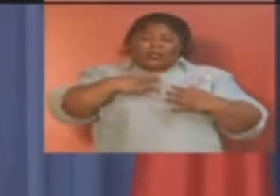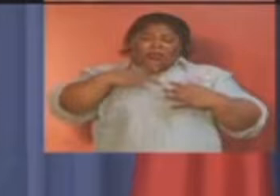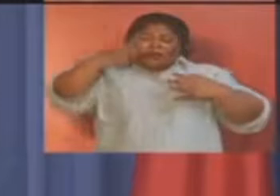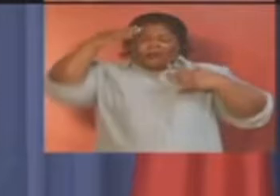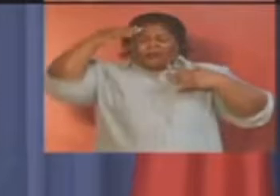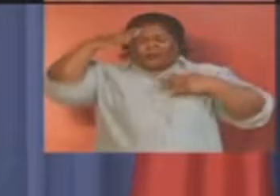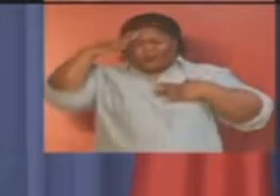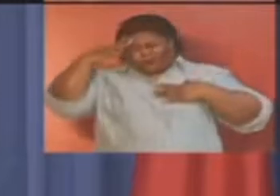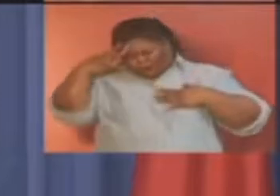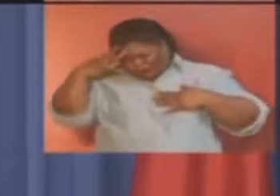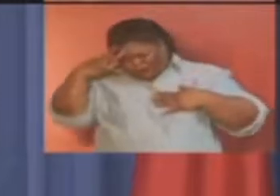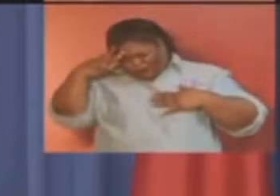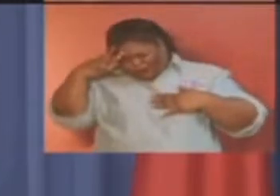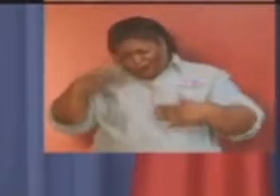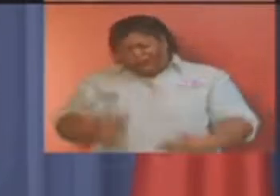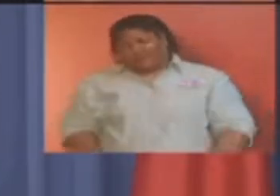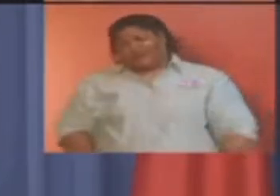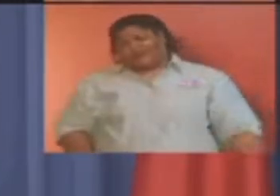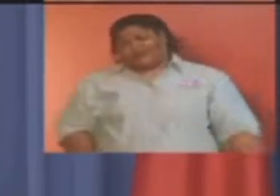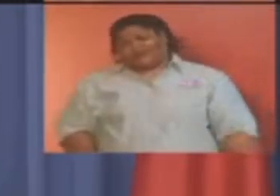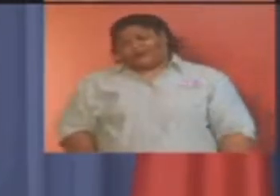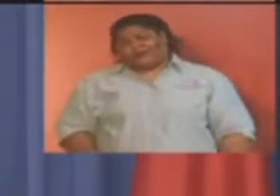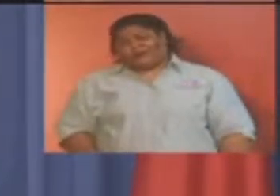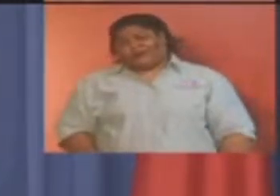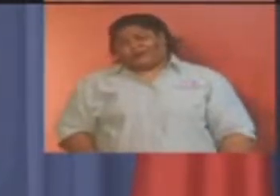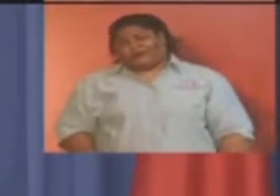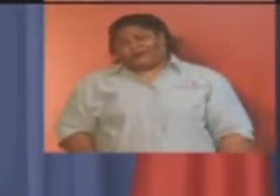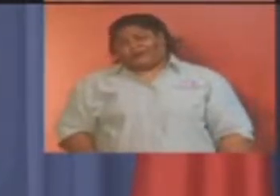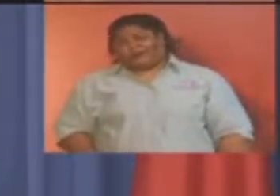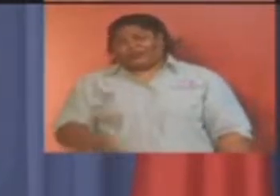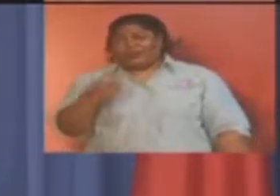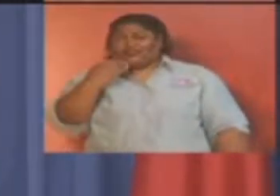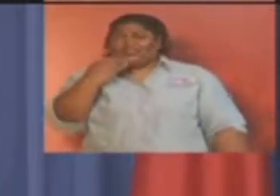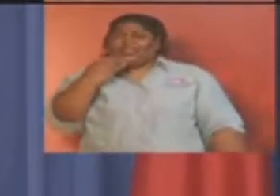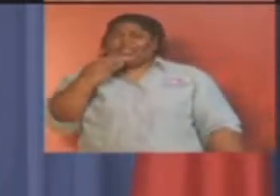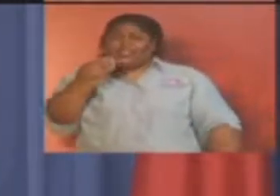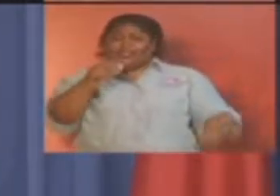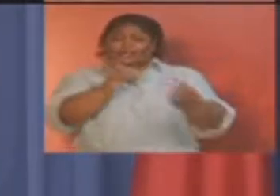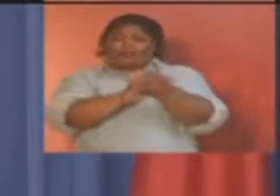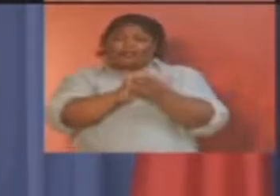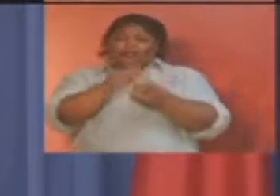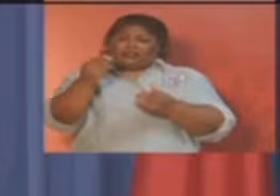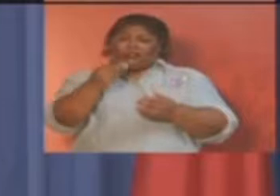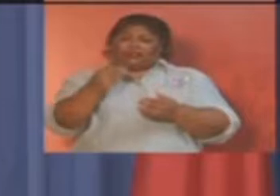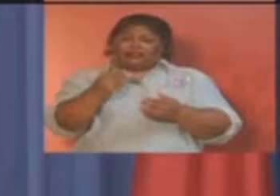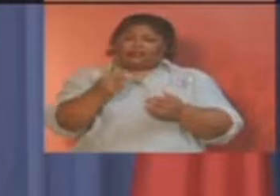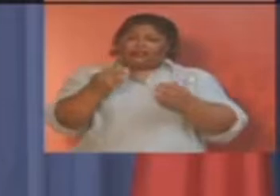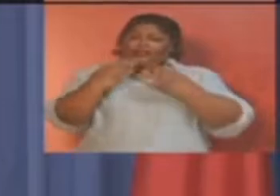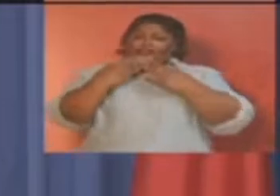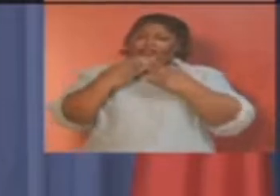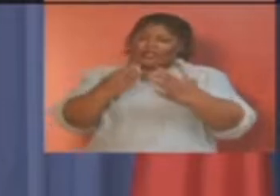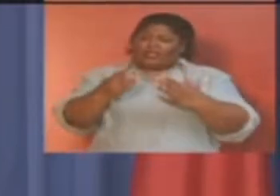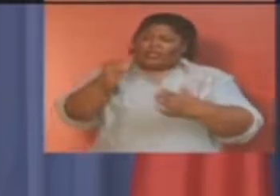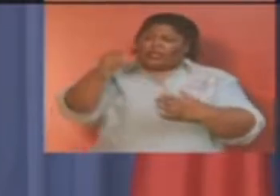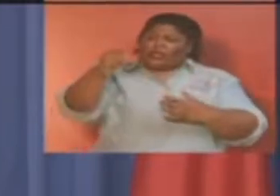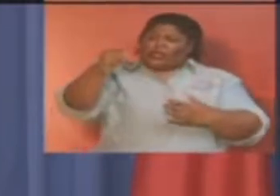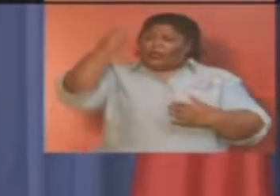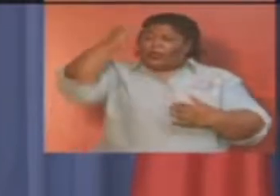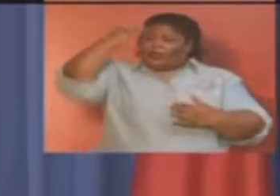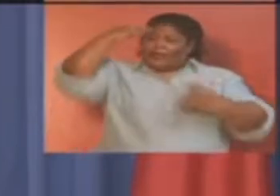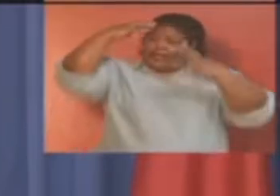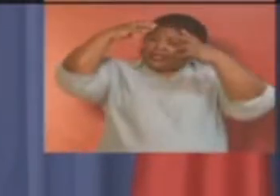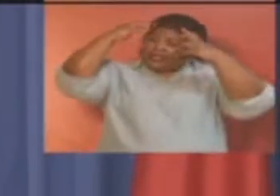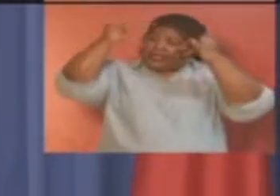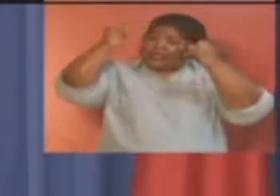in that psychological support for our healthcare workers. I want you to also think about those things that we don't